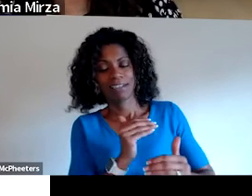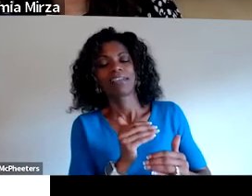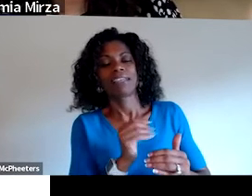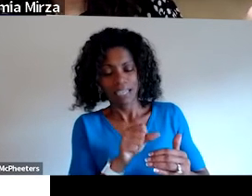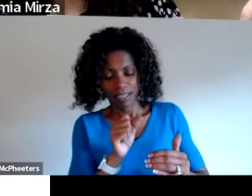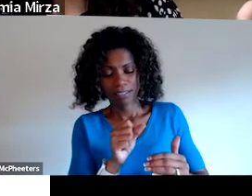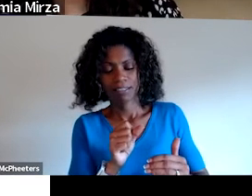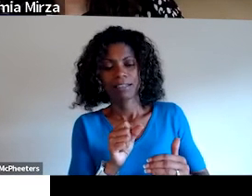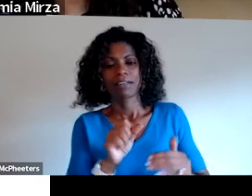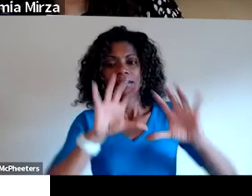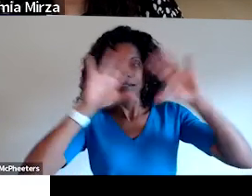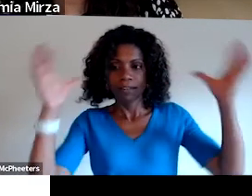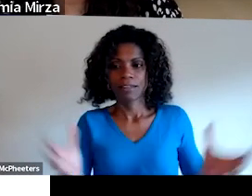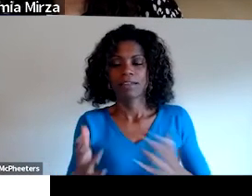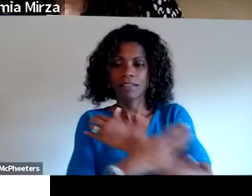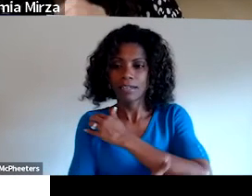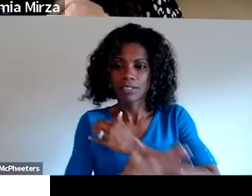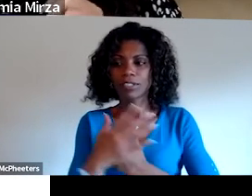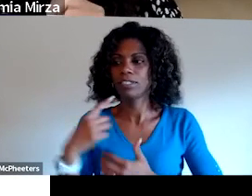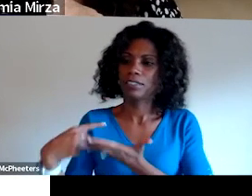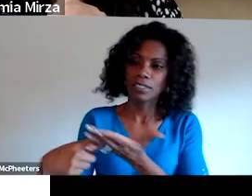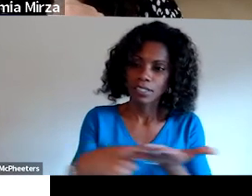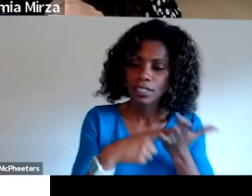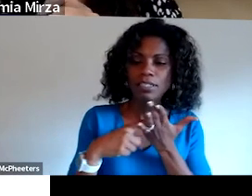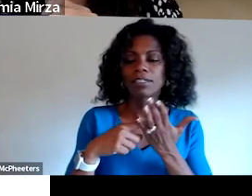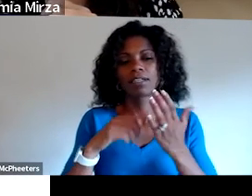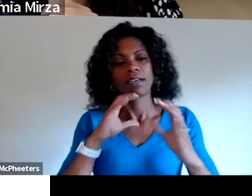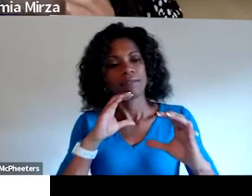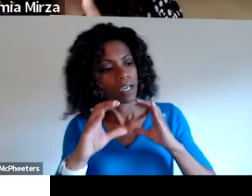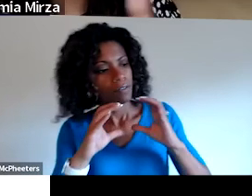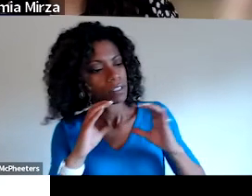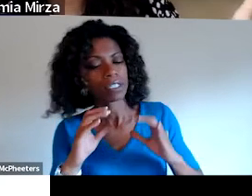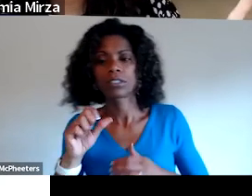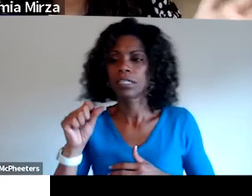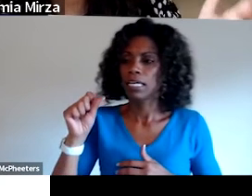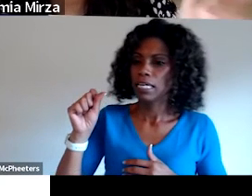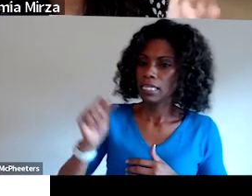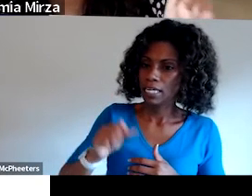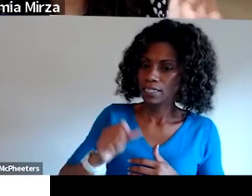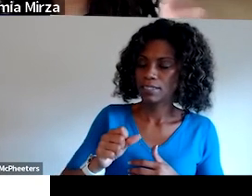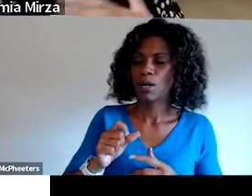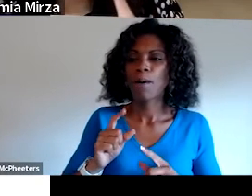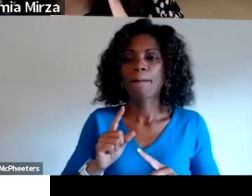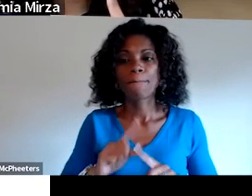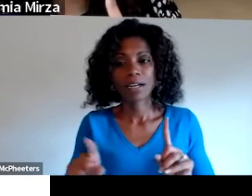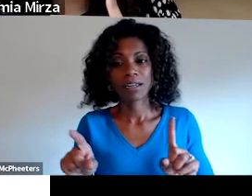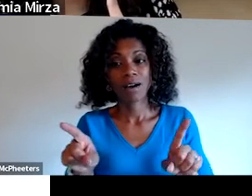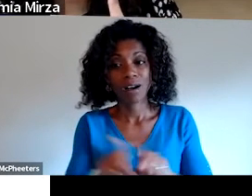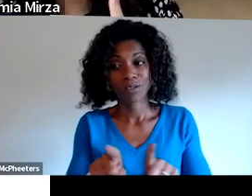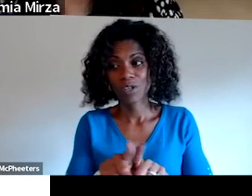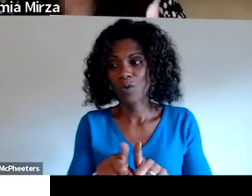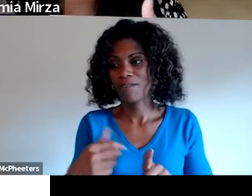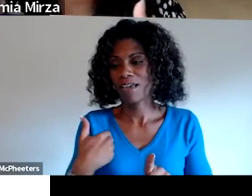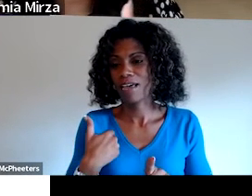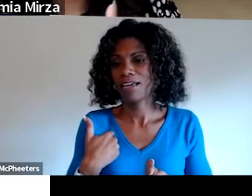lot more conversation, but there's also been a bit of a backswing as well, right? And there's also been this